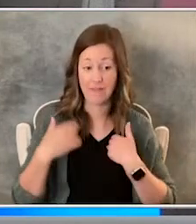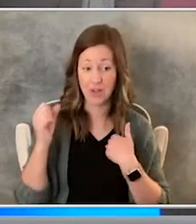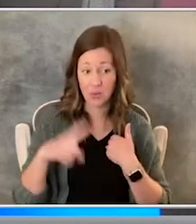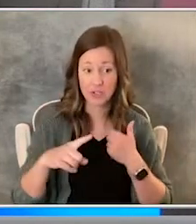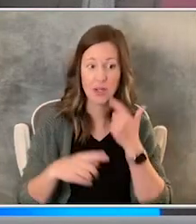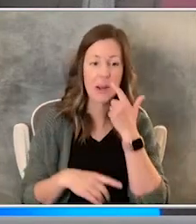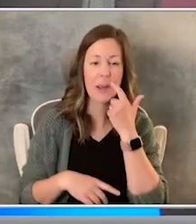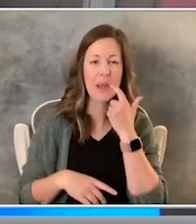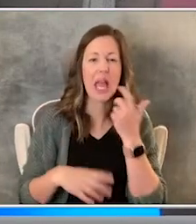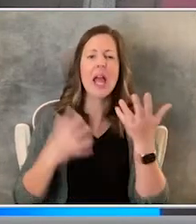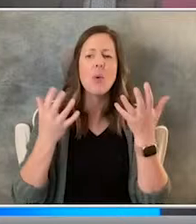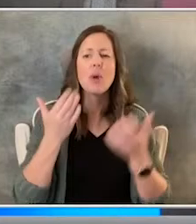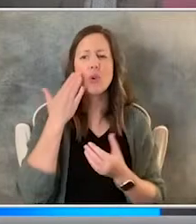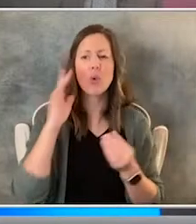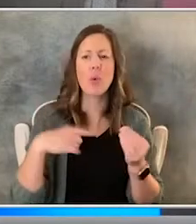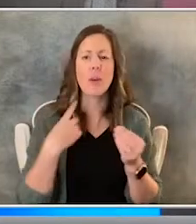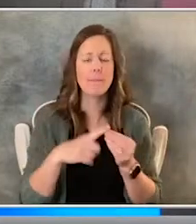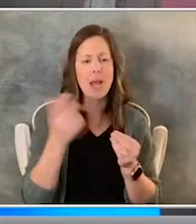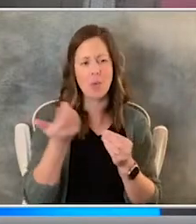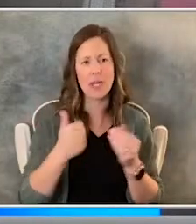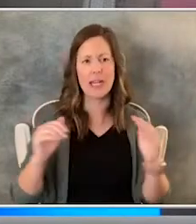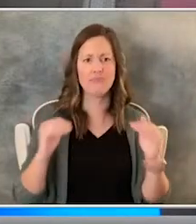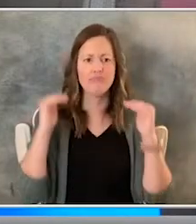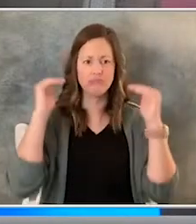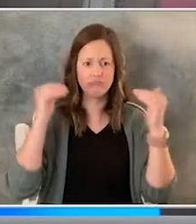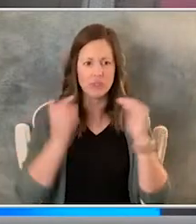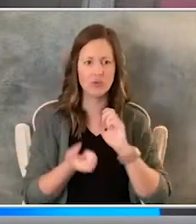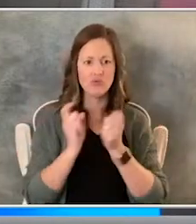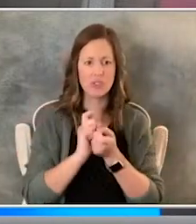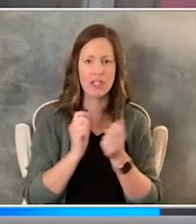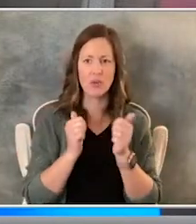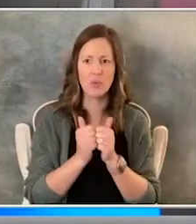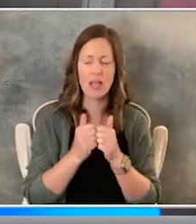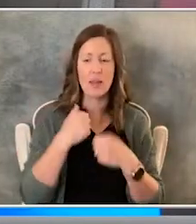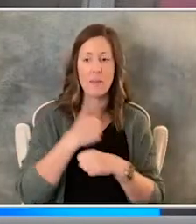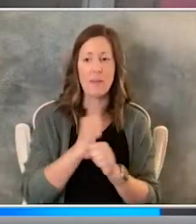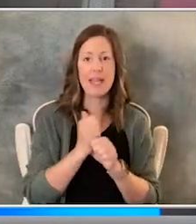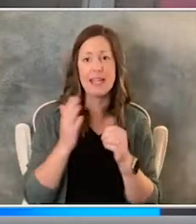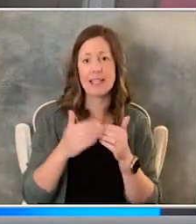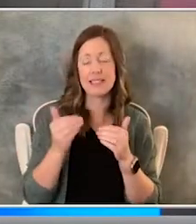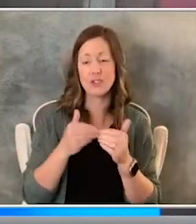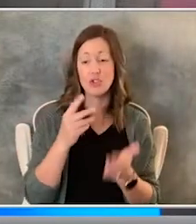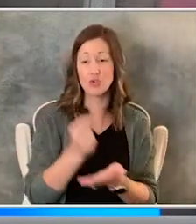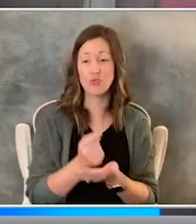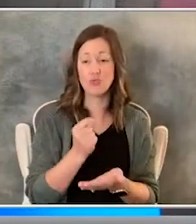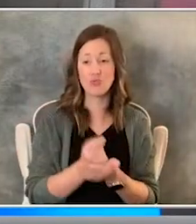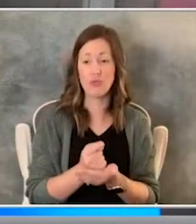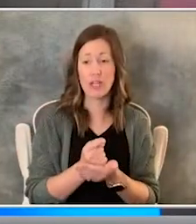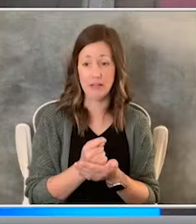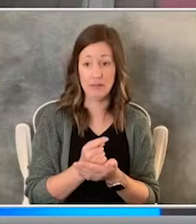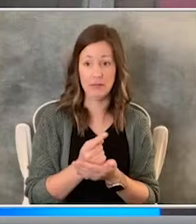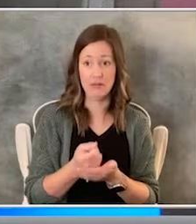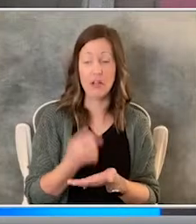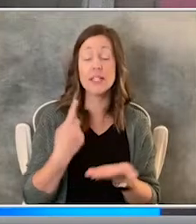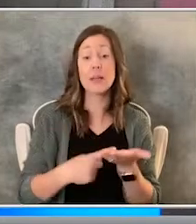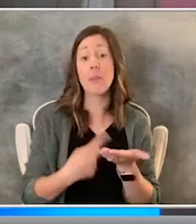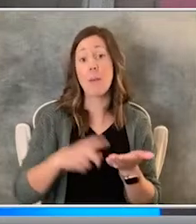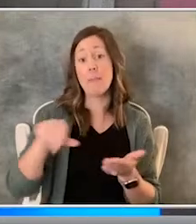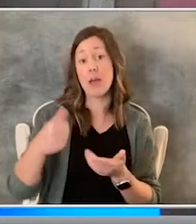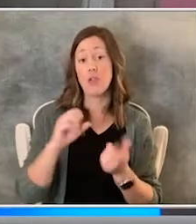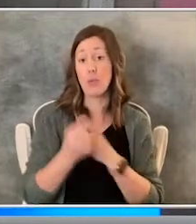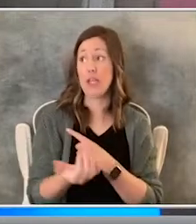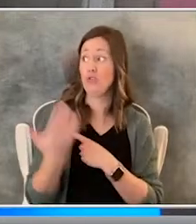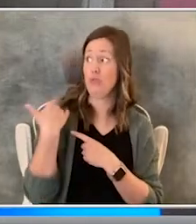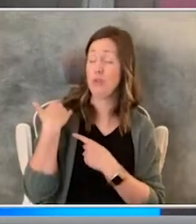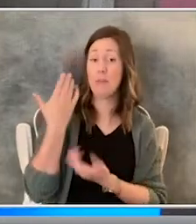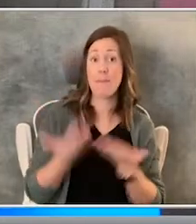year in February, and always there's something substantial that's new, a new catheter, new wire, new technique. That makes it